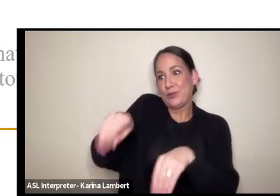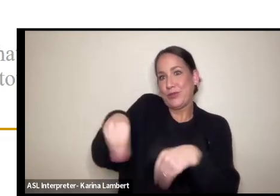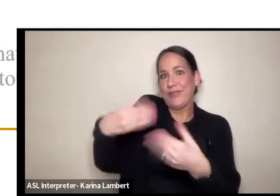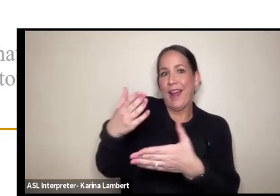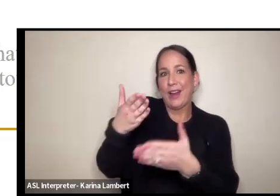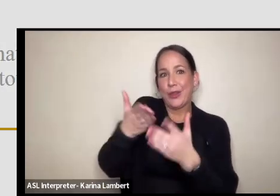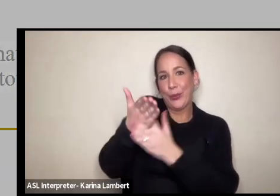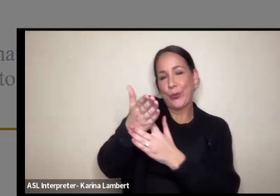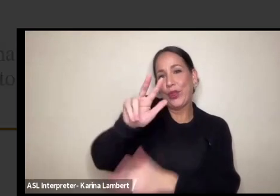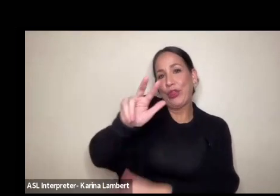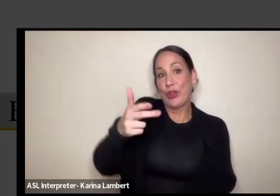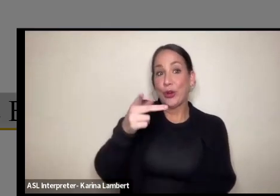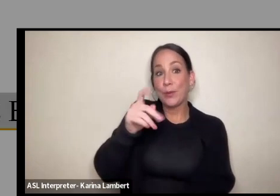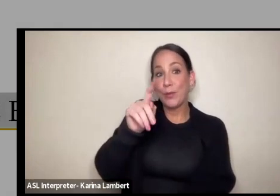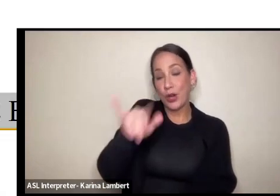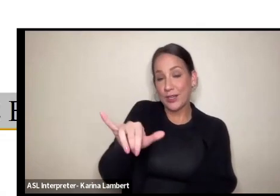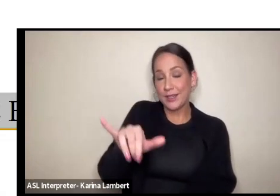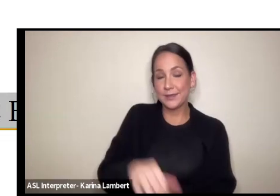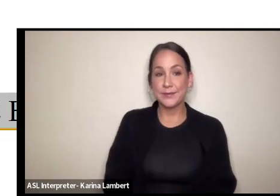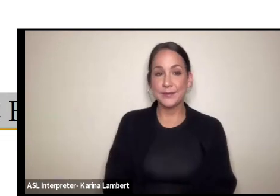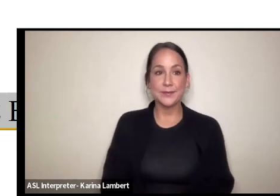please.